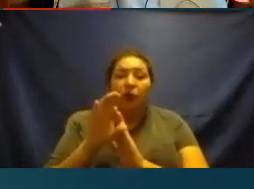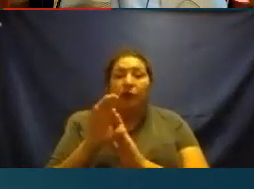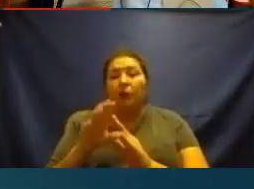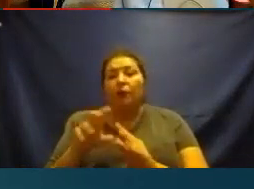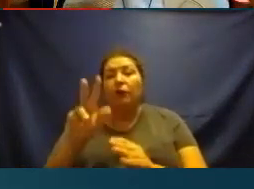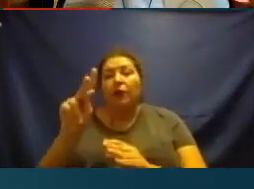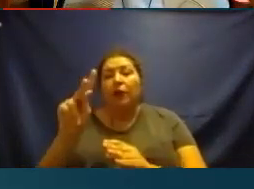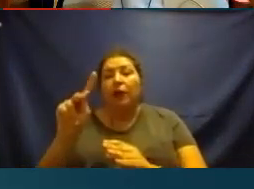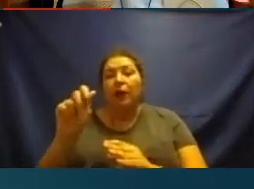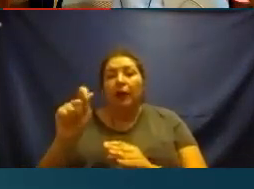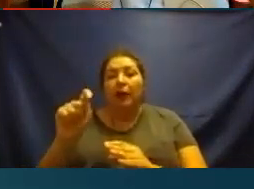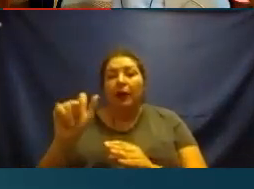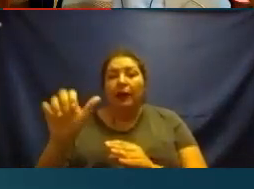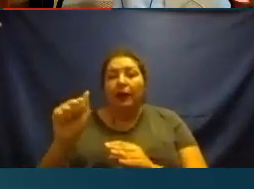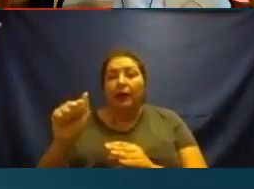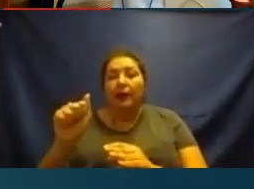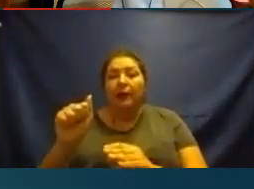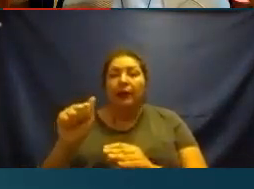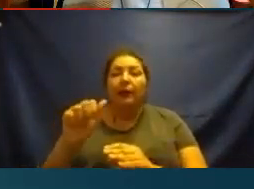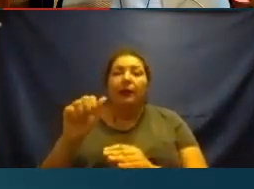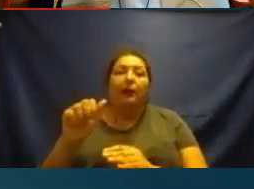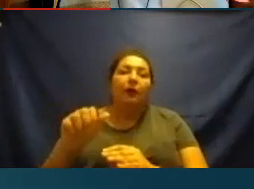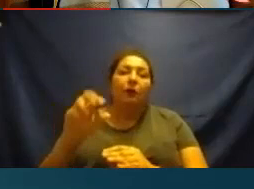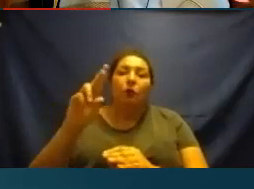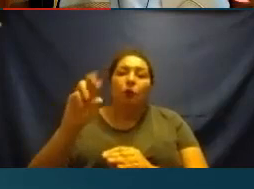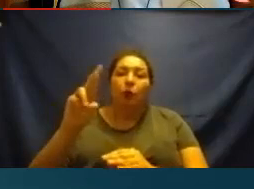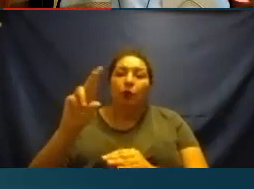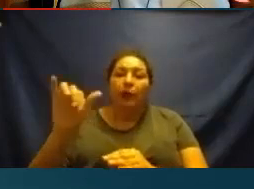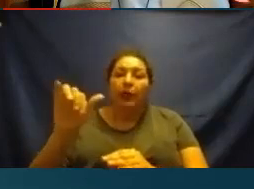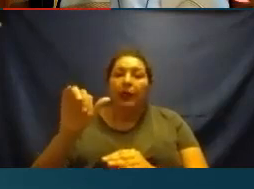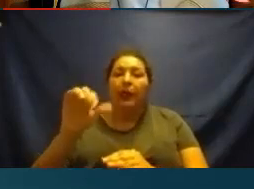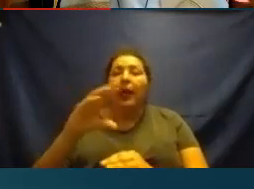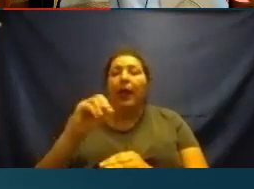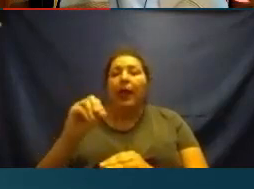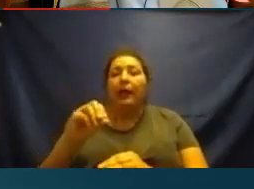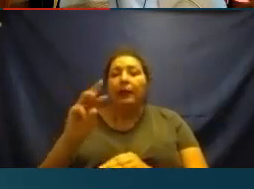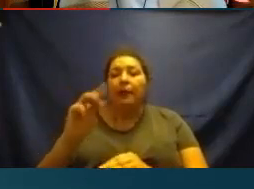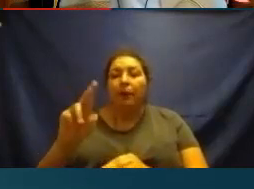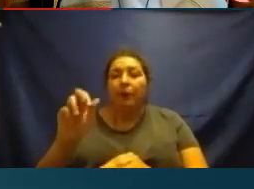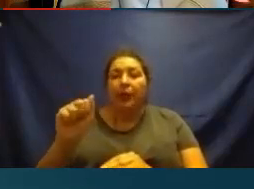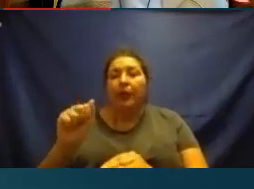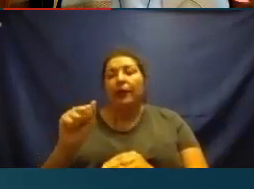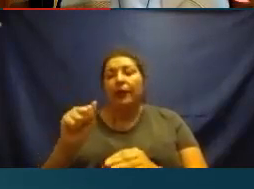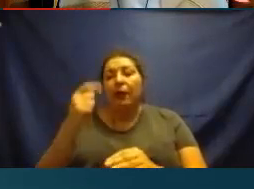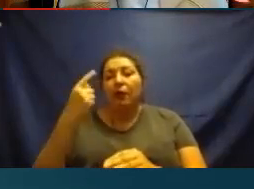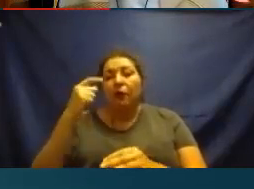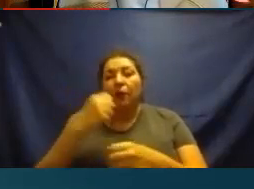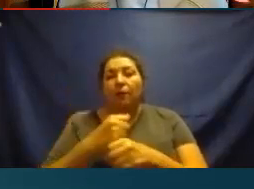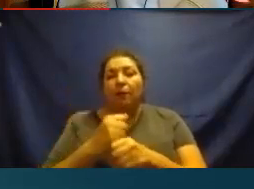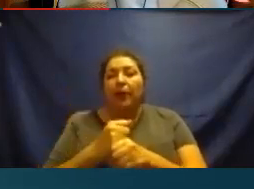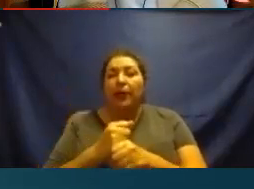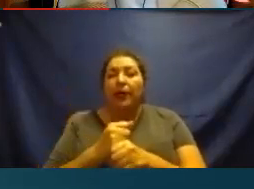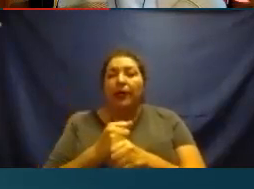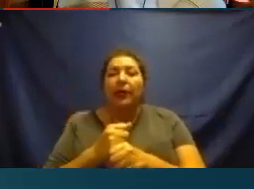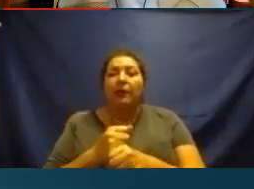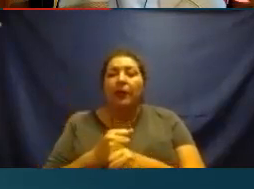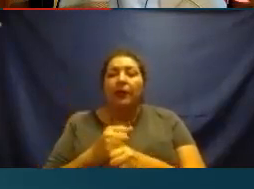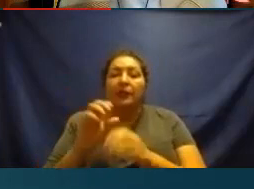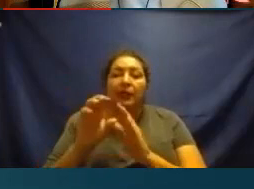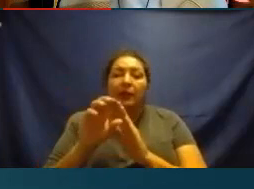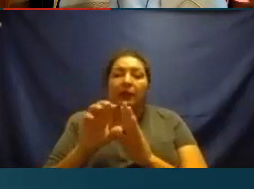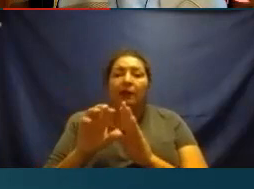Richardson, Rory Selden, and Maria Coronado, who make this taping possible by the use of their talents. We thank